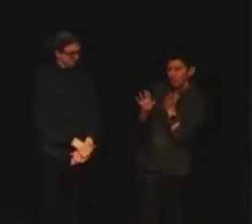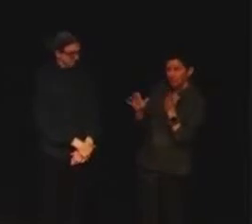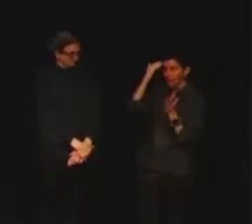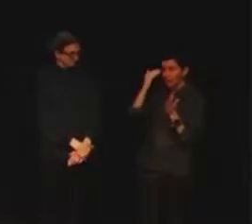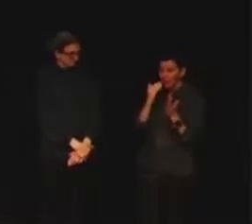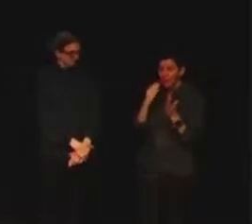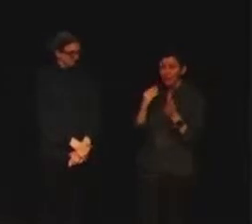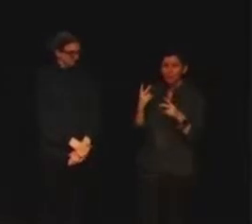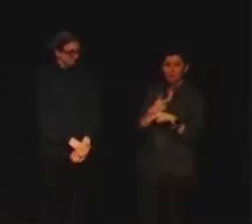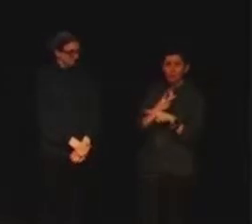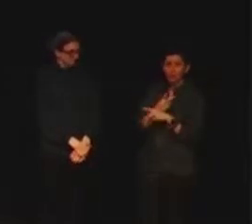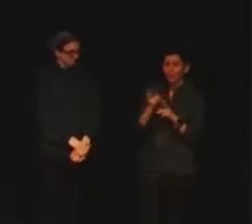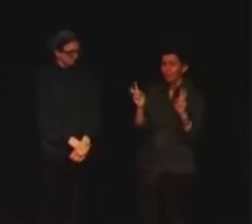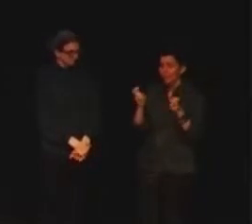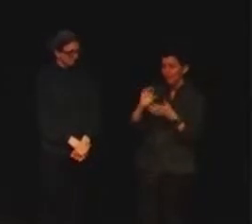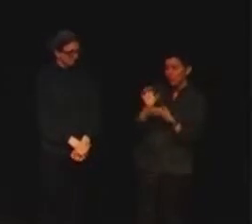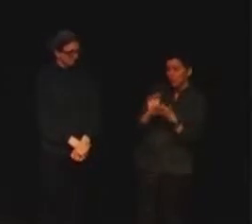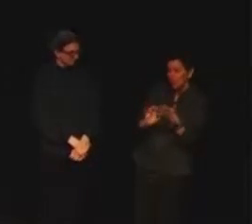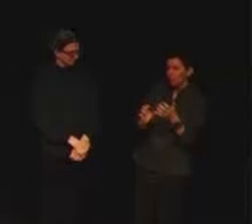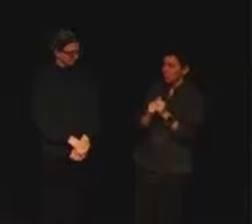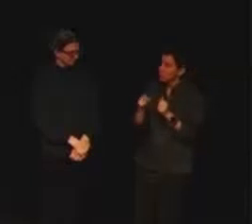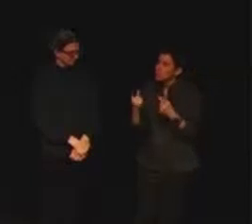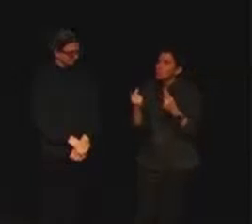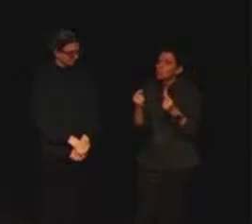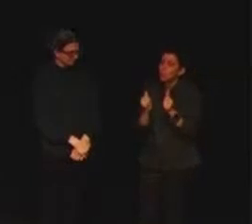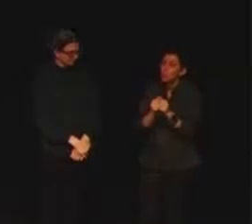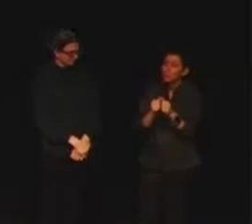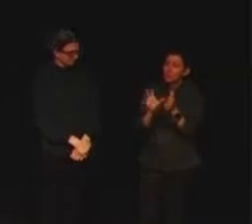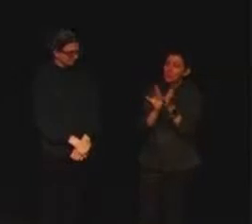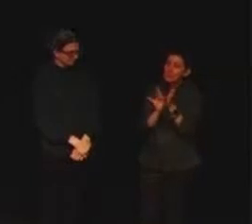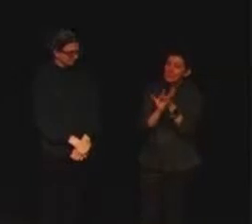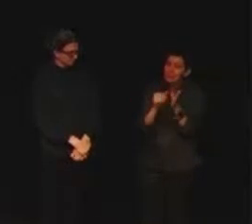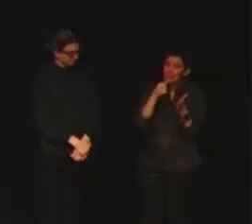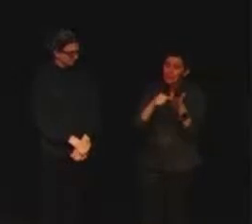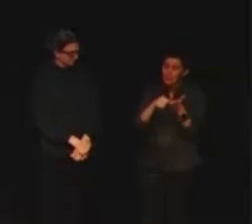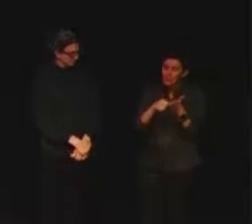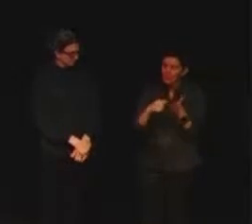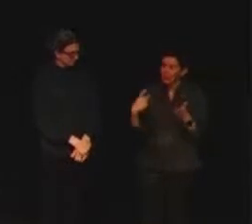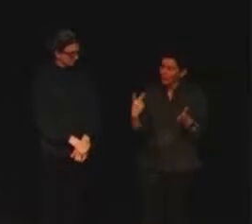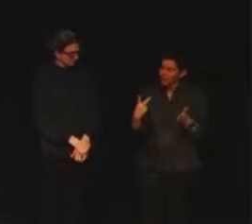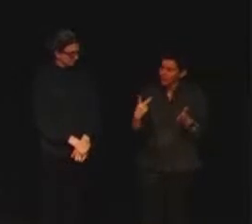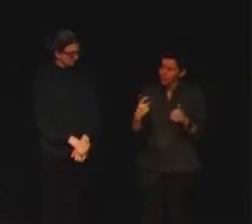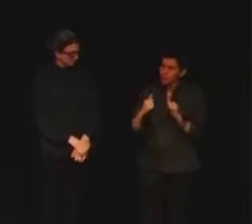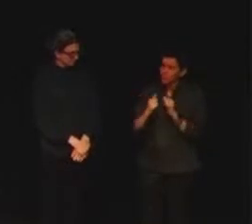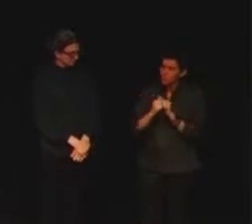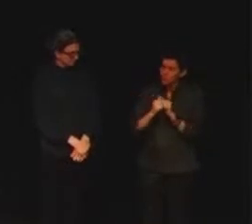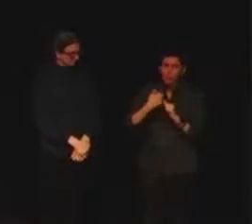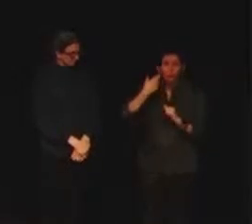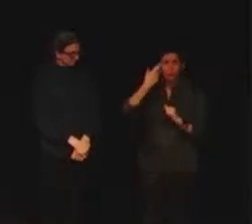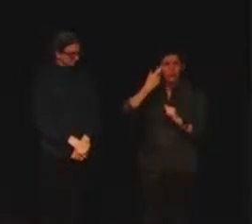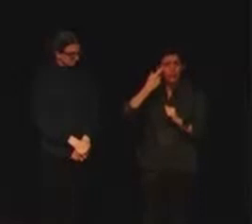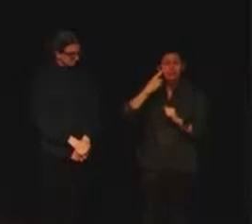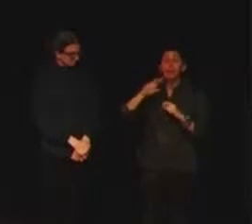the choreography with you of the post-it notes. And then I think we had this joint realization, and then again in